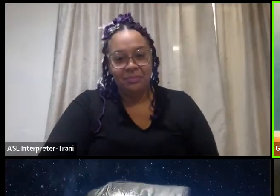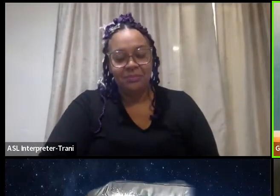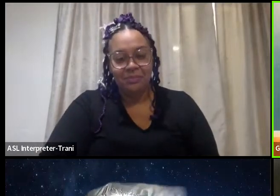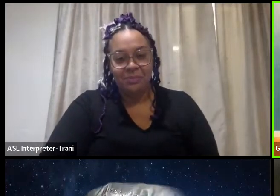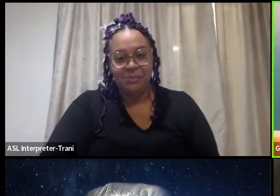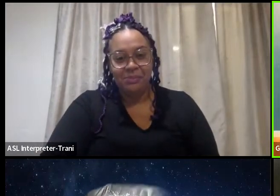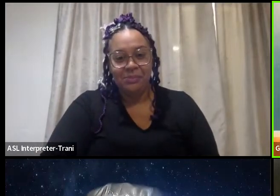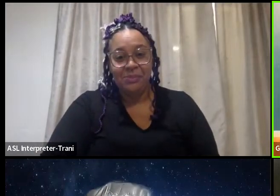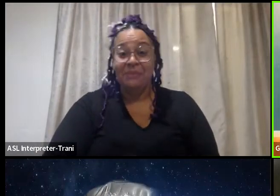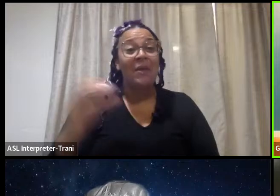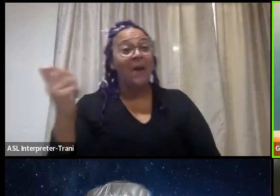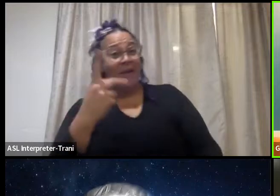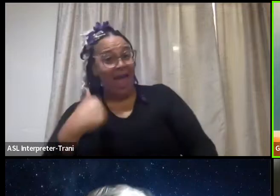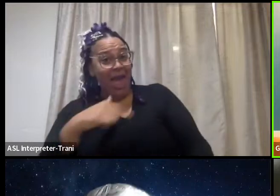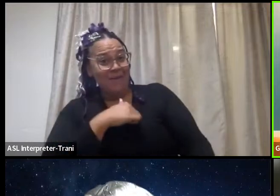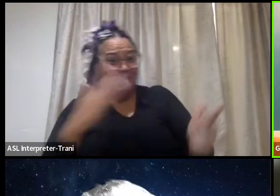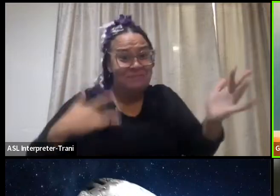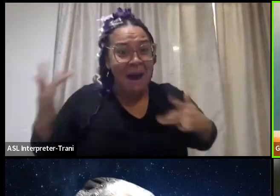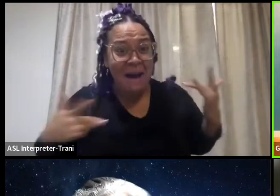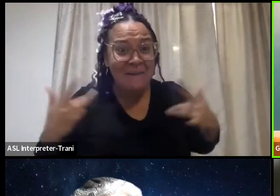Okay, we're pumped.